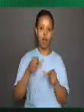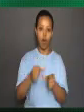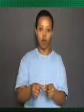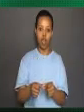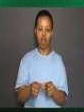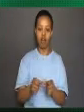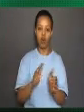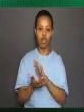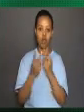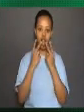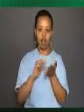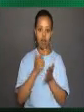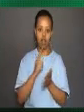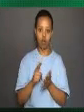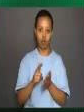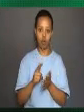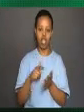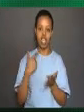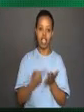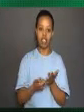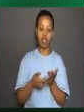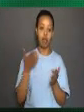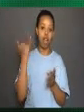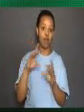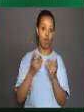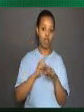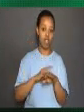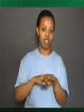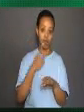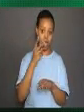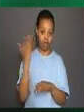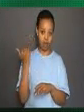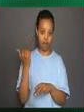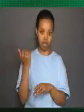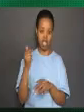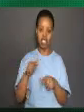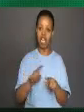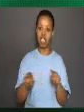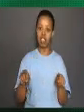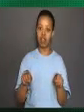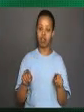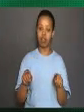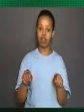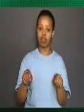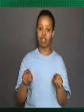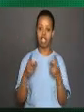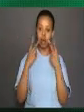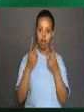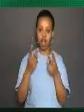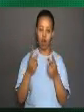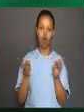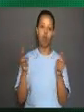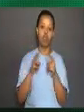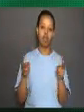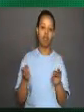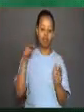the reservoir of infection in our last lesson, but today, we are going to look at it in